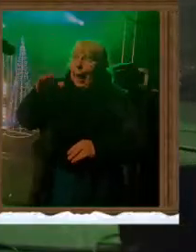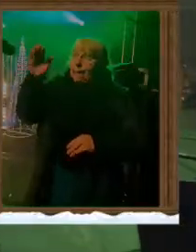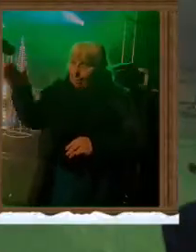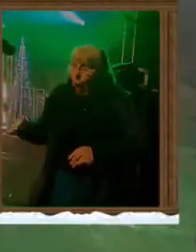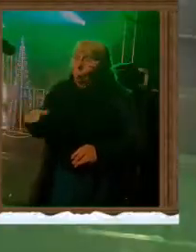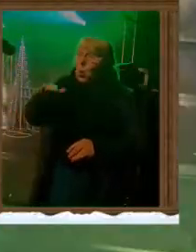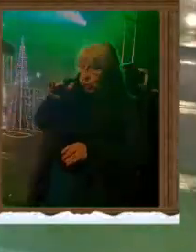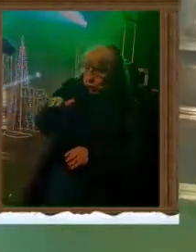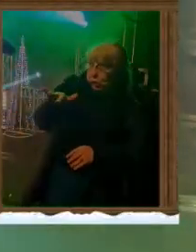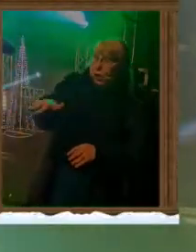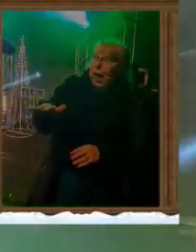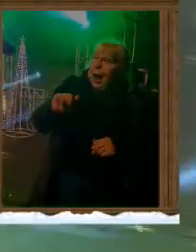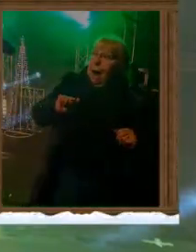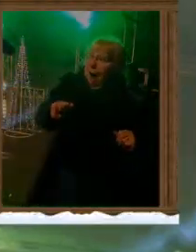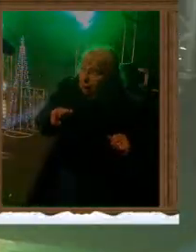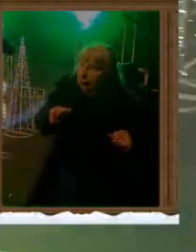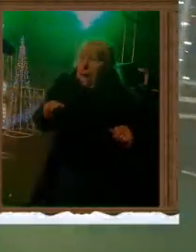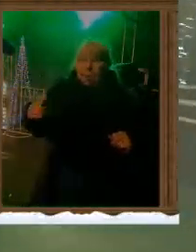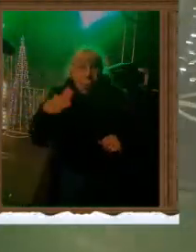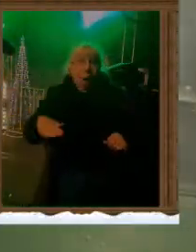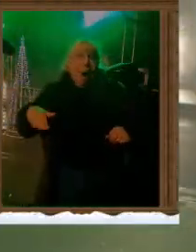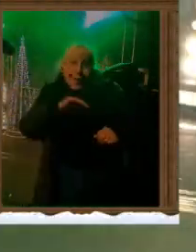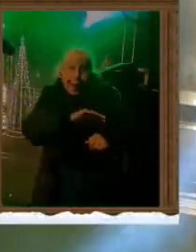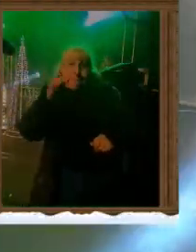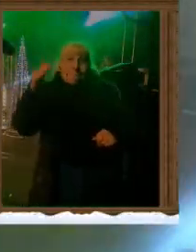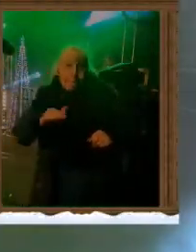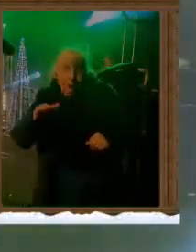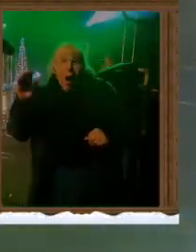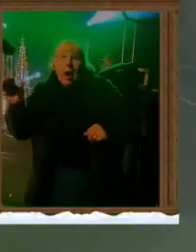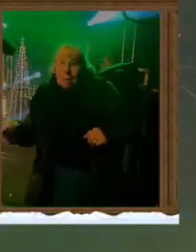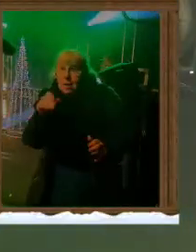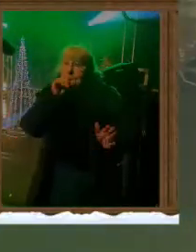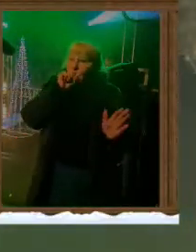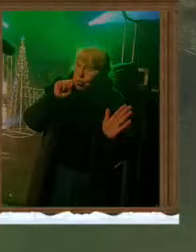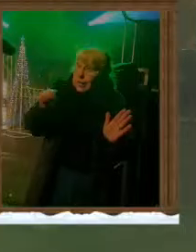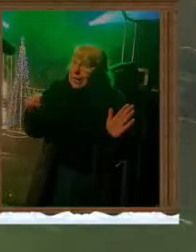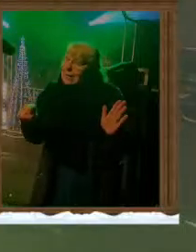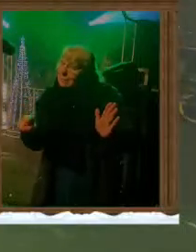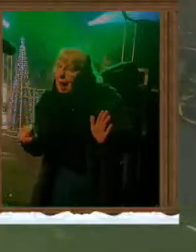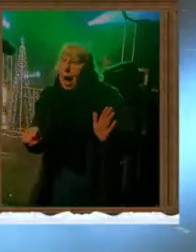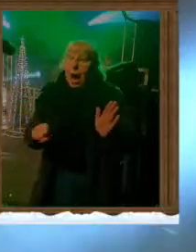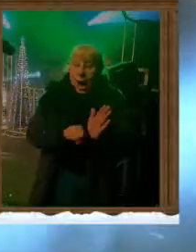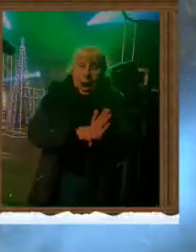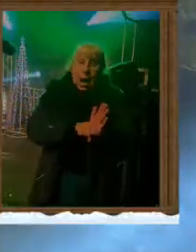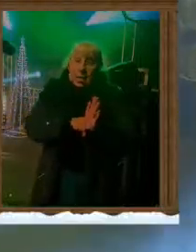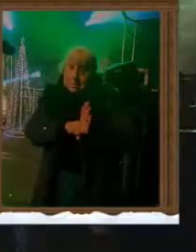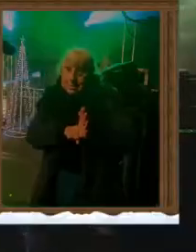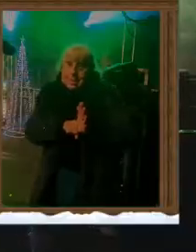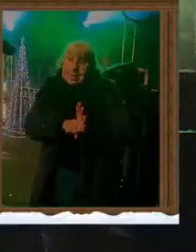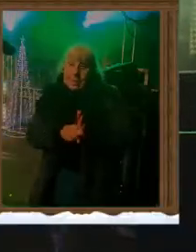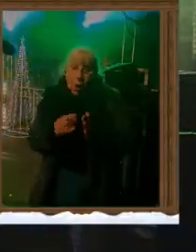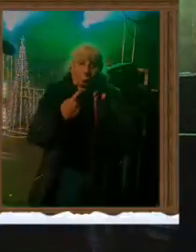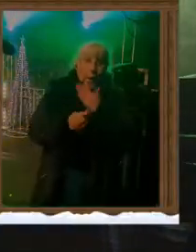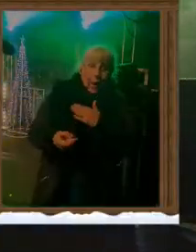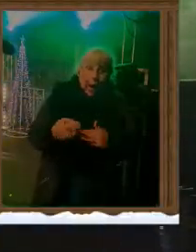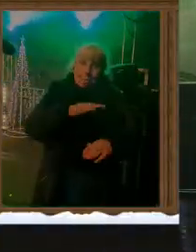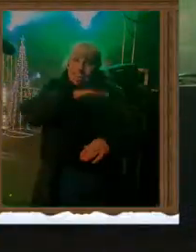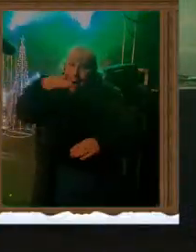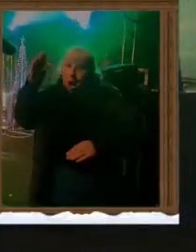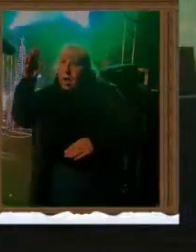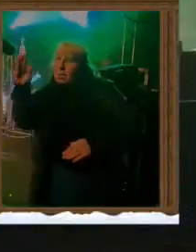hero standing there. I want a hippopotamus for Christmas. Only